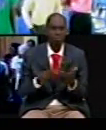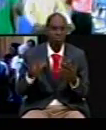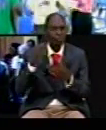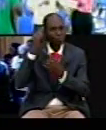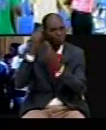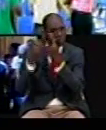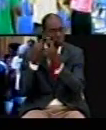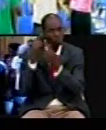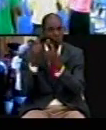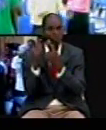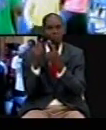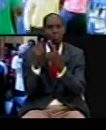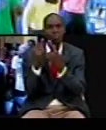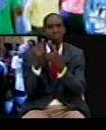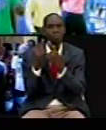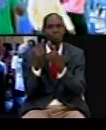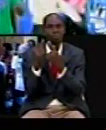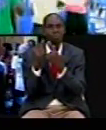thoughts.